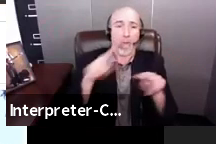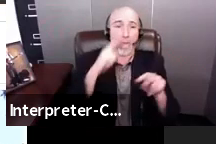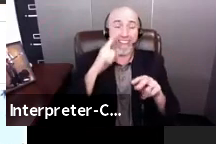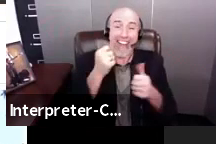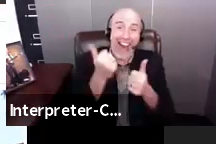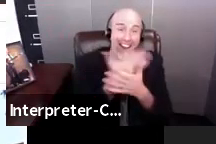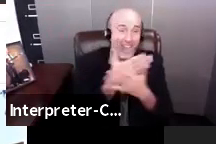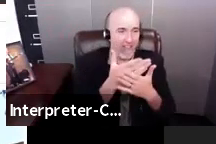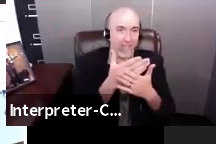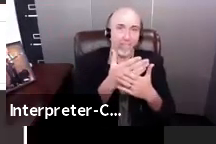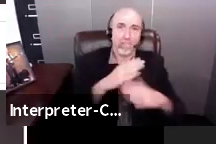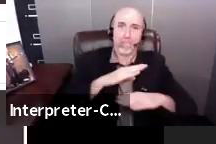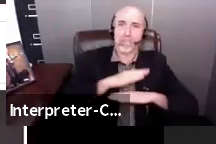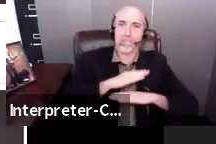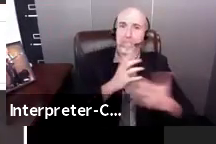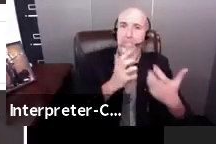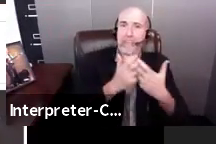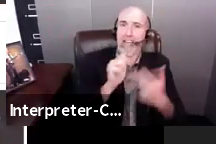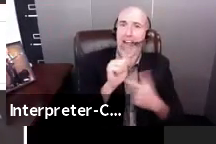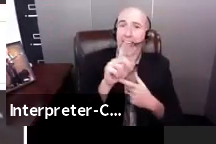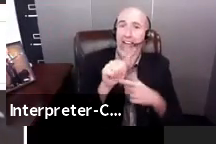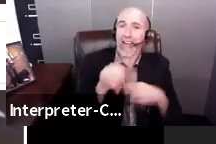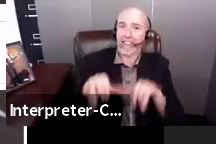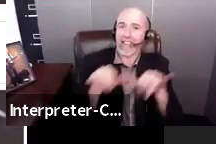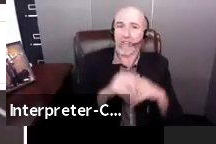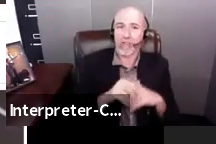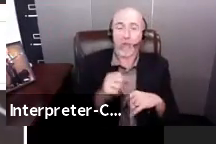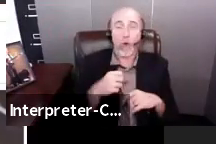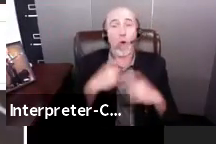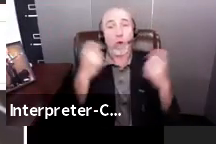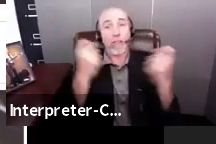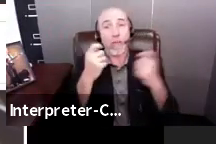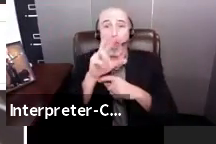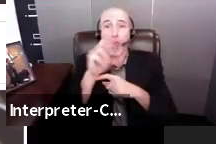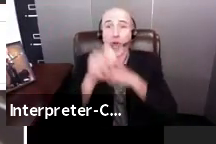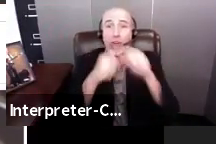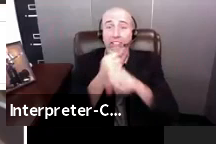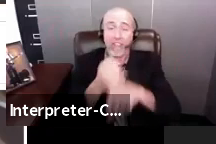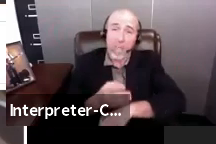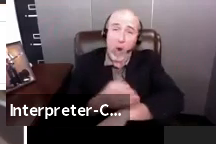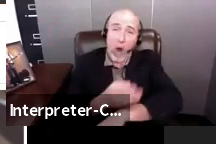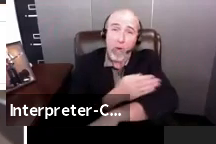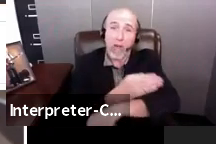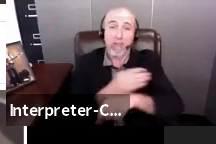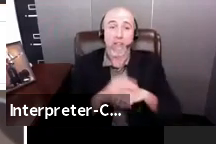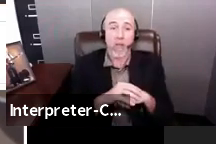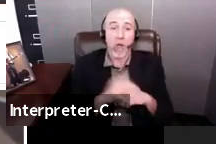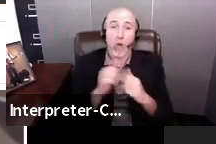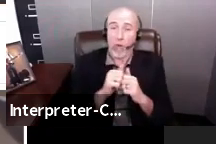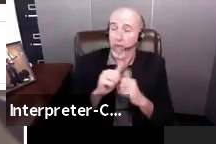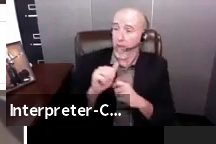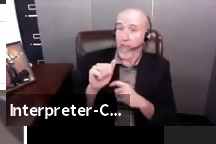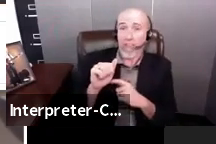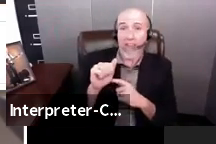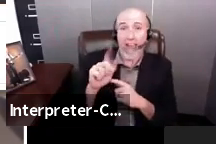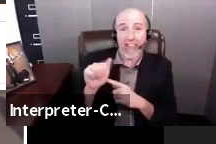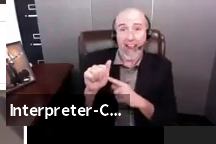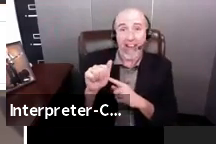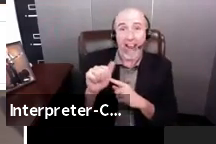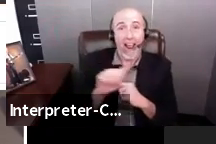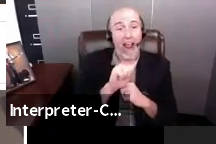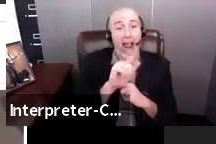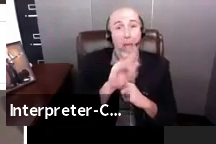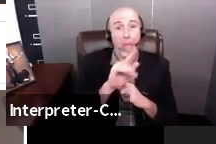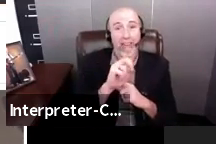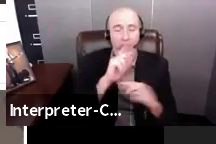accessibility standards. As we celebrate 30 years of progress through the Americans with Disabilities Act, Abilene is ready to write